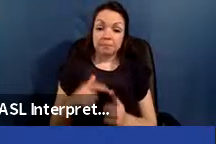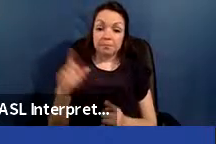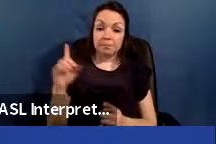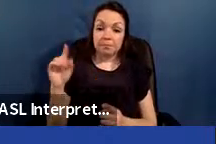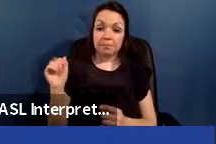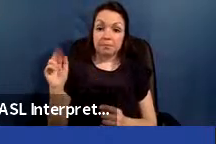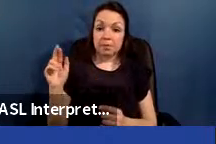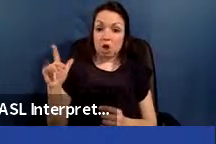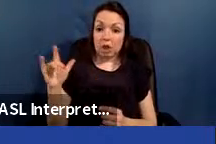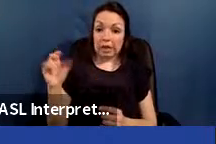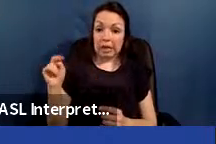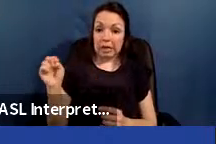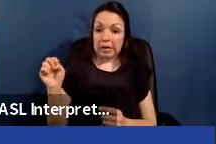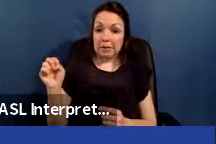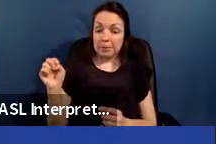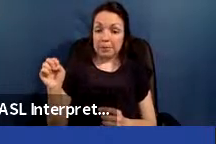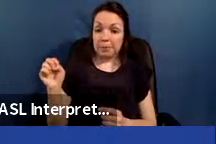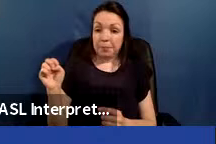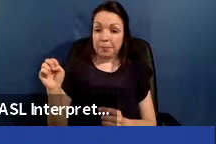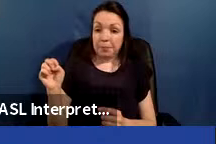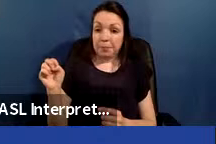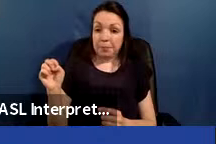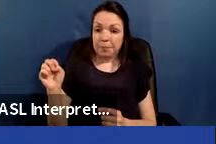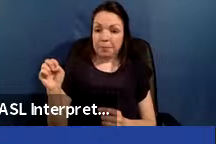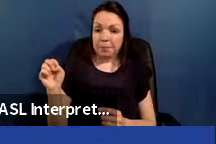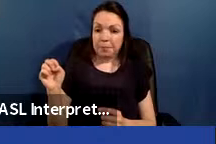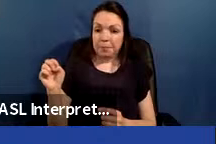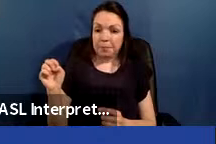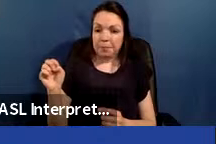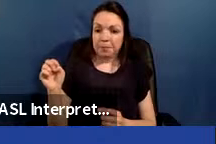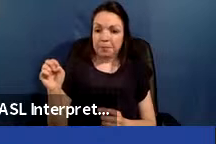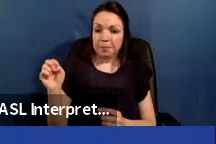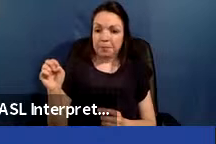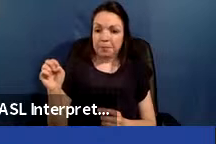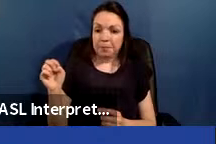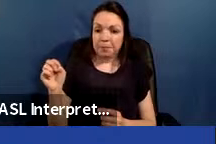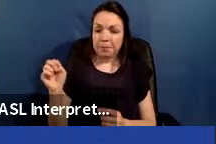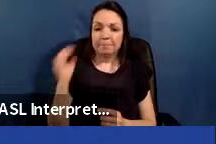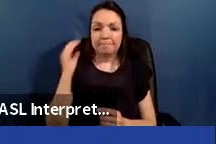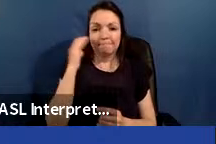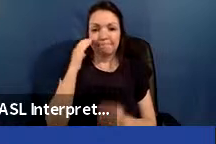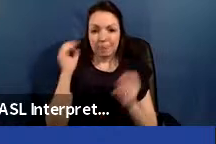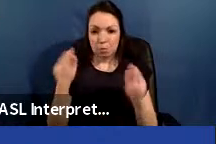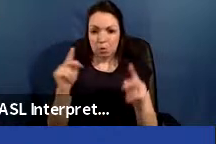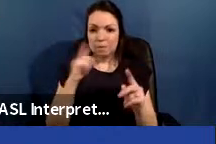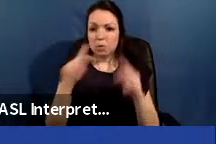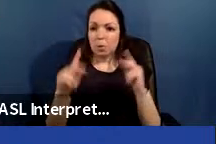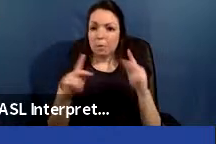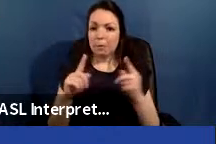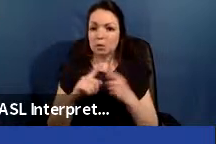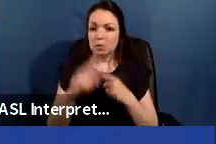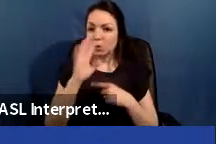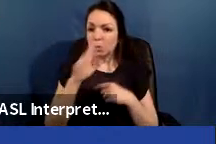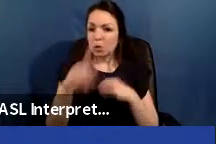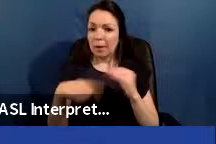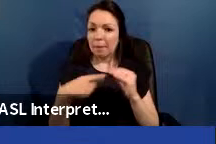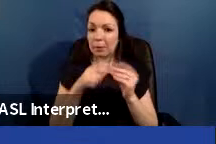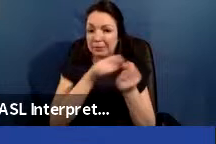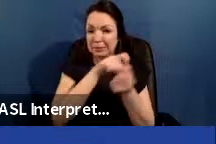who, I don't know, Ivan, I know that there's an opportunity for folks to talk specifics in